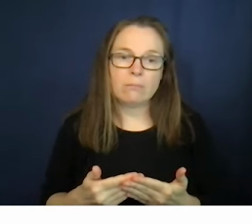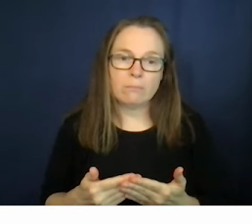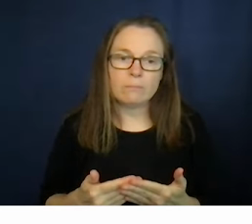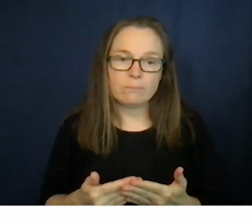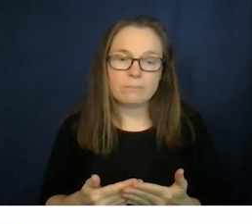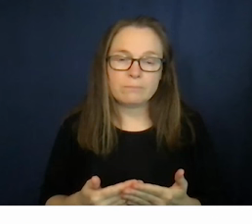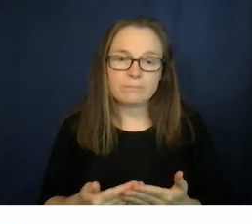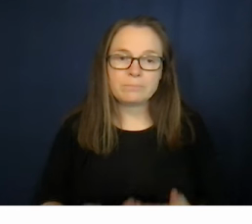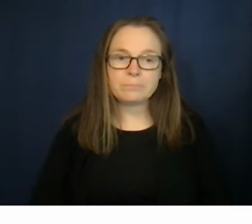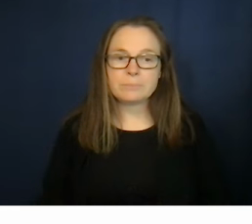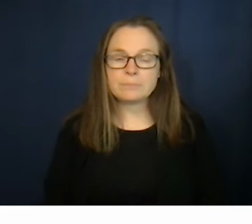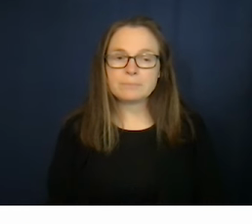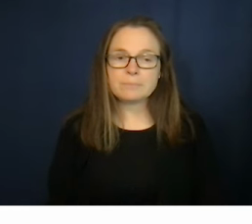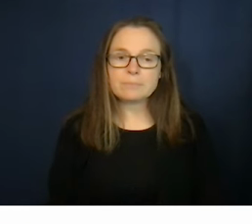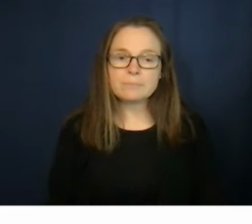oh my